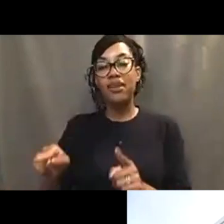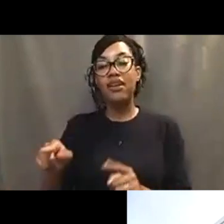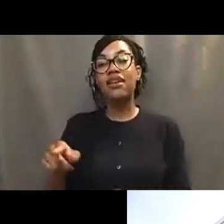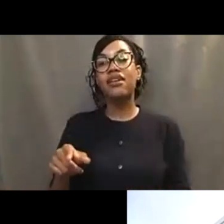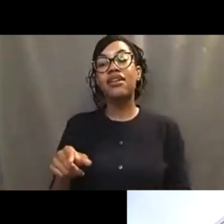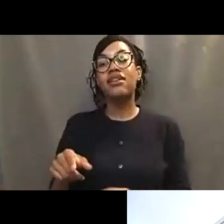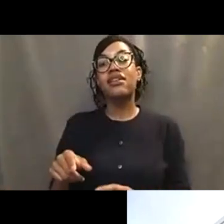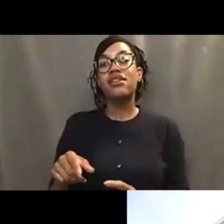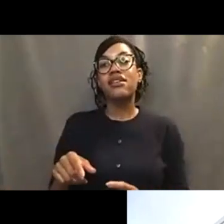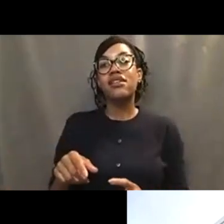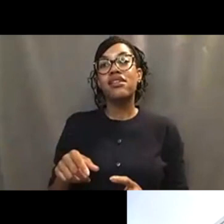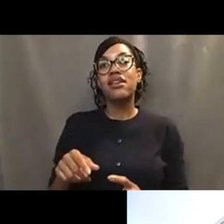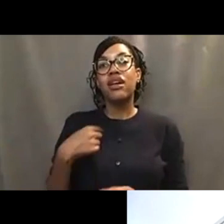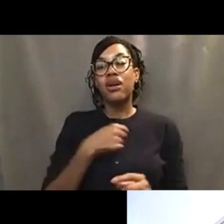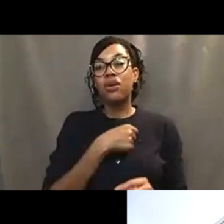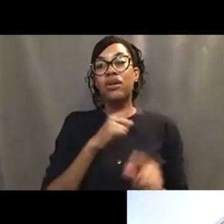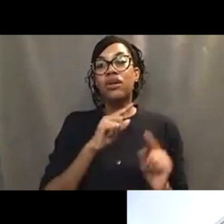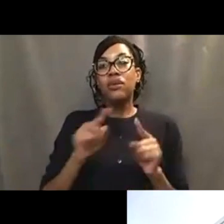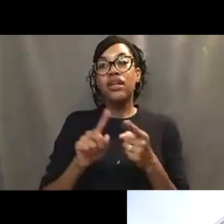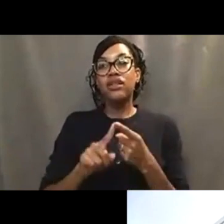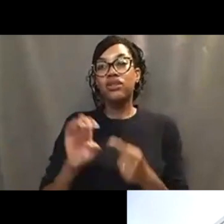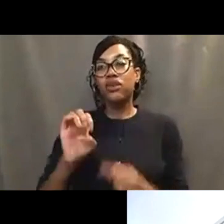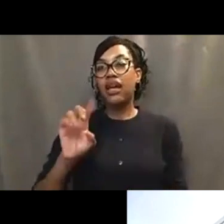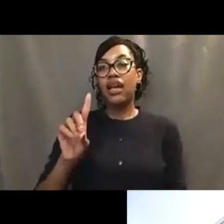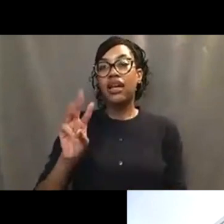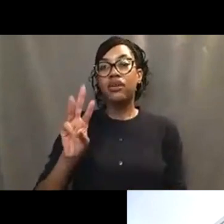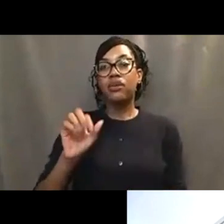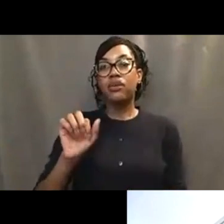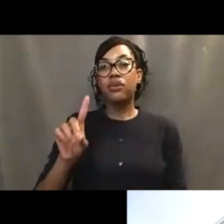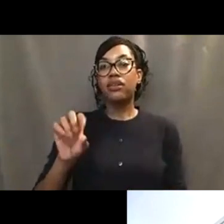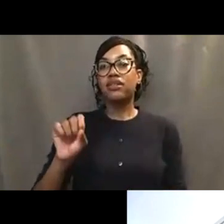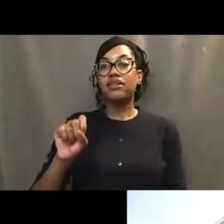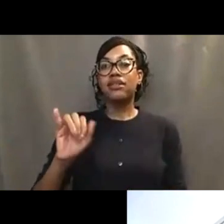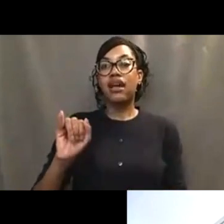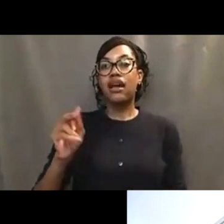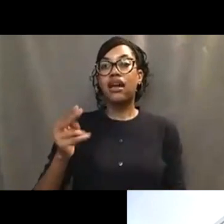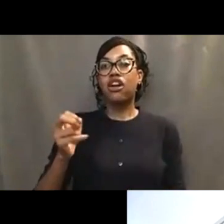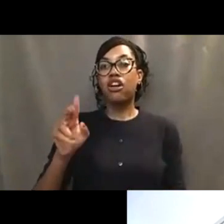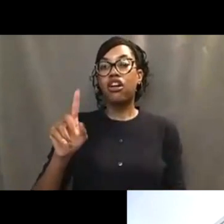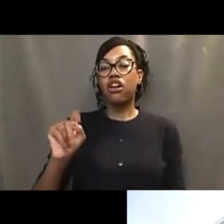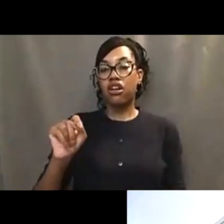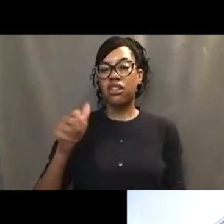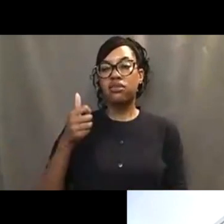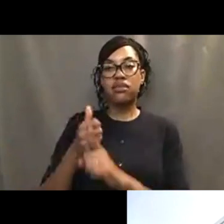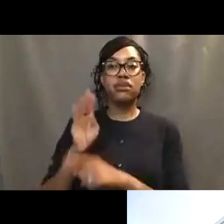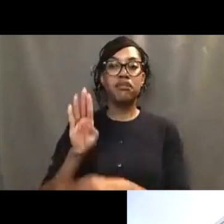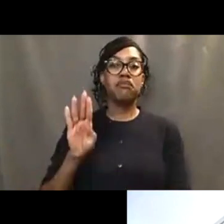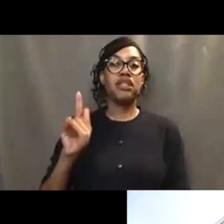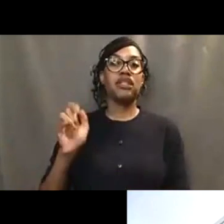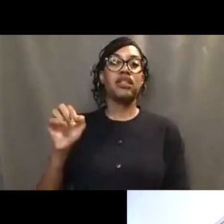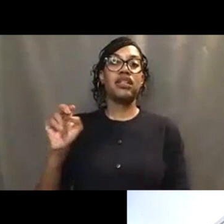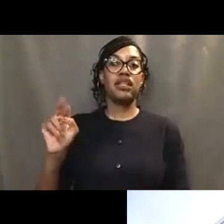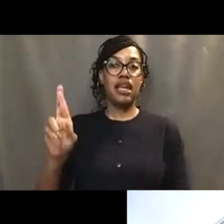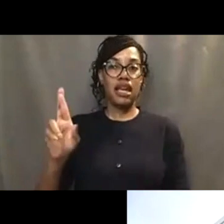to Edward Syart's home, who's this billionaire, that's like this with